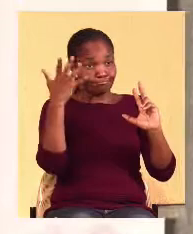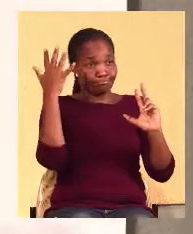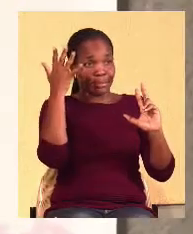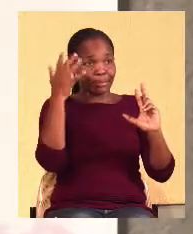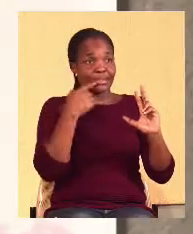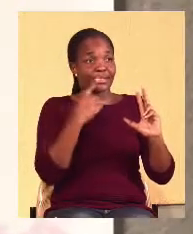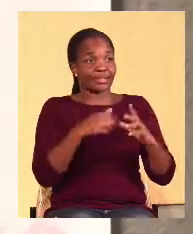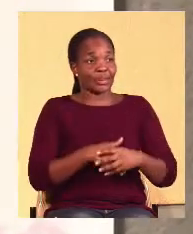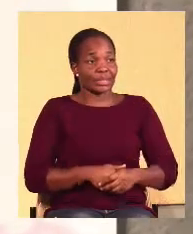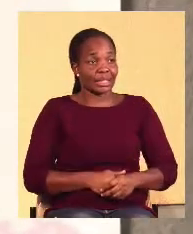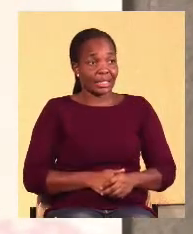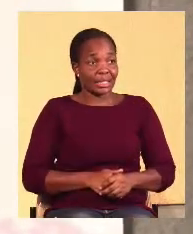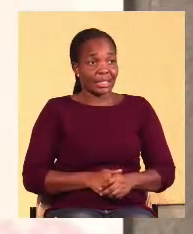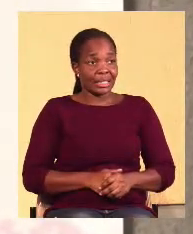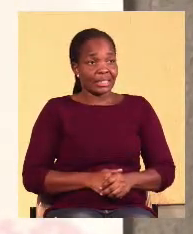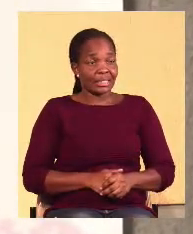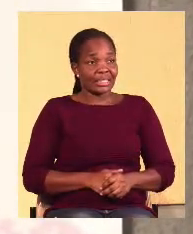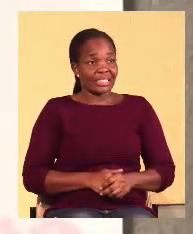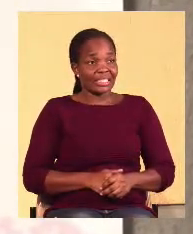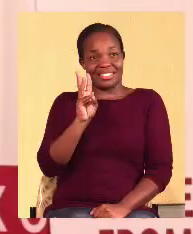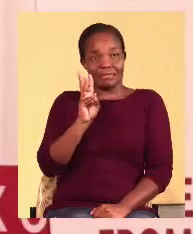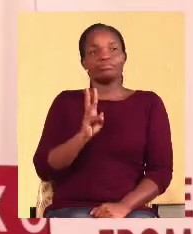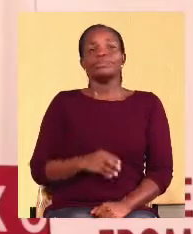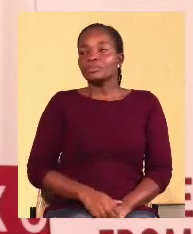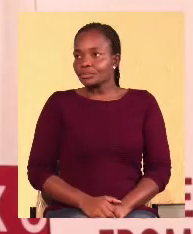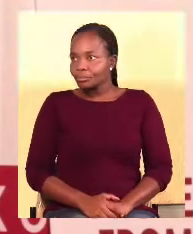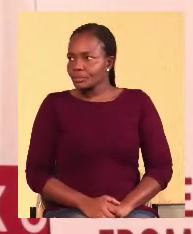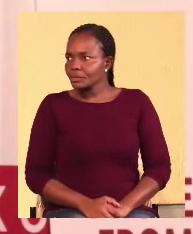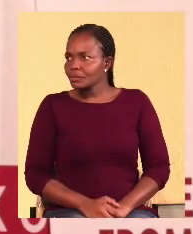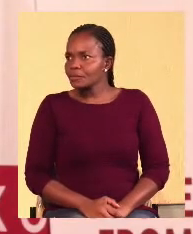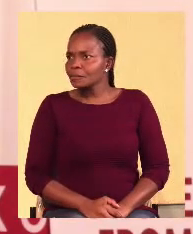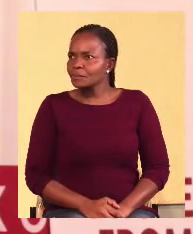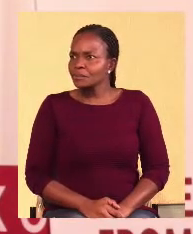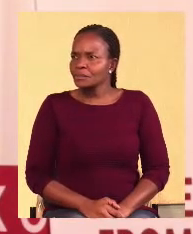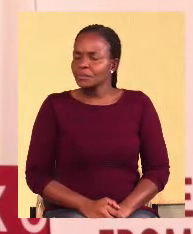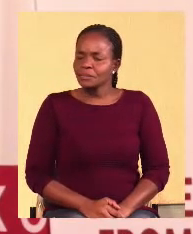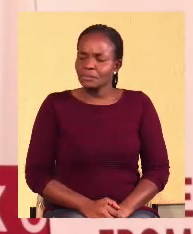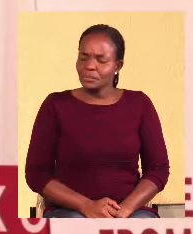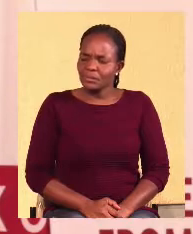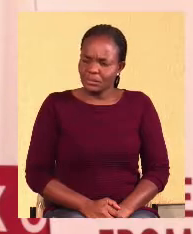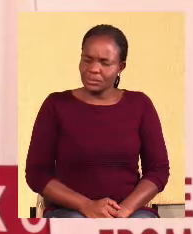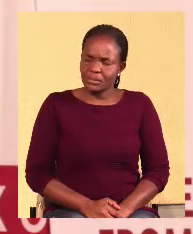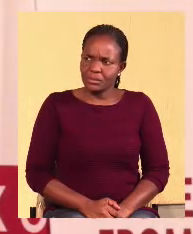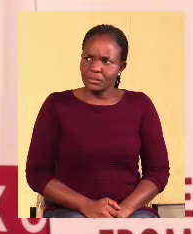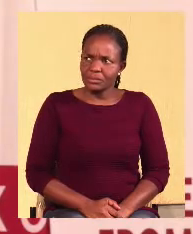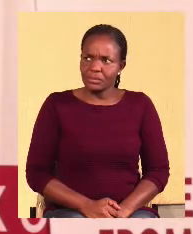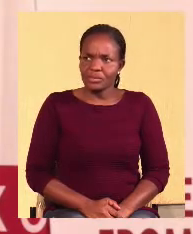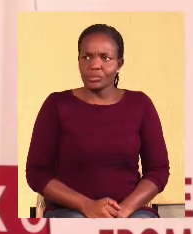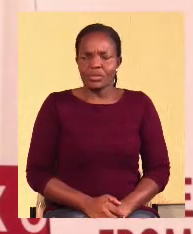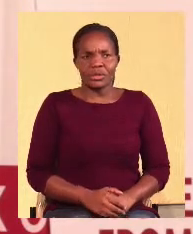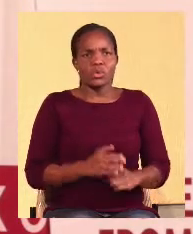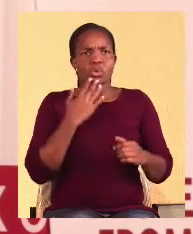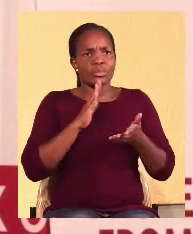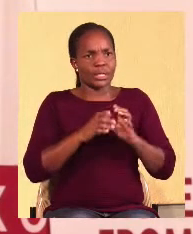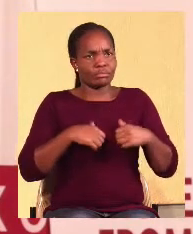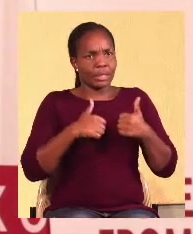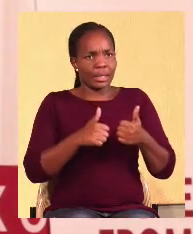that, according to him, they can't do anything. Before we speak here, that will be case number